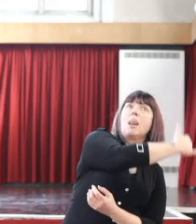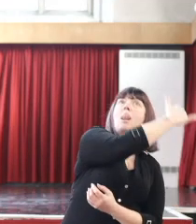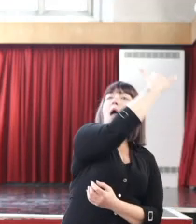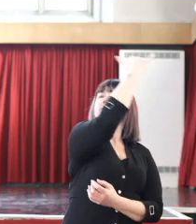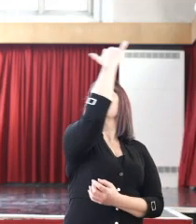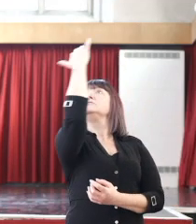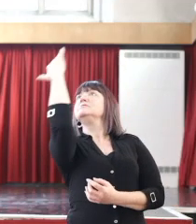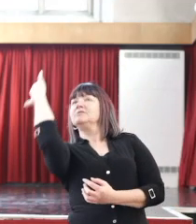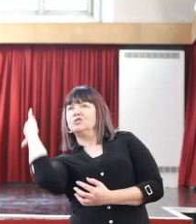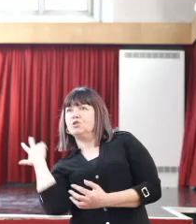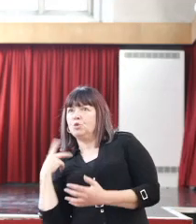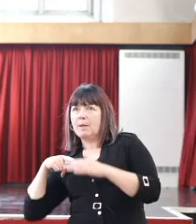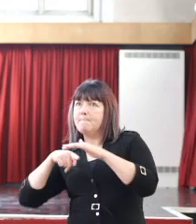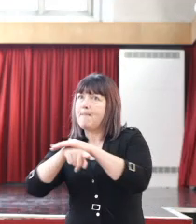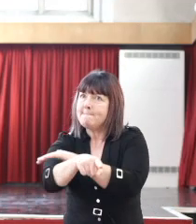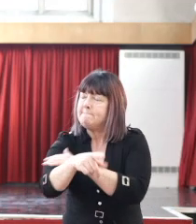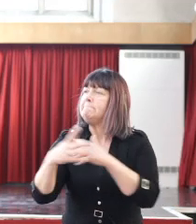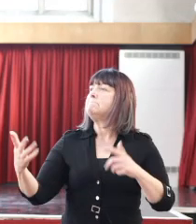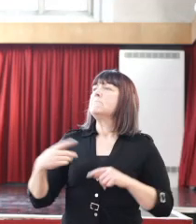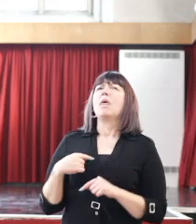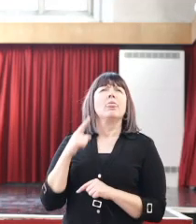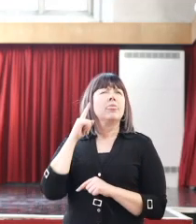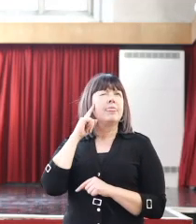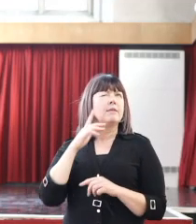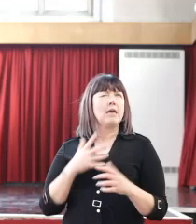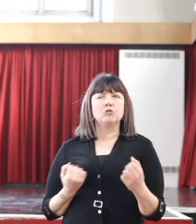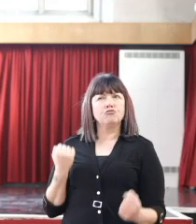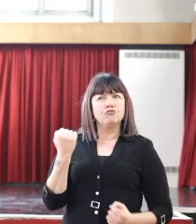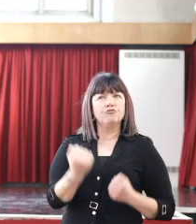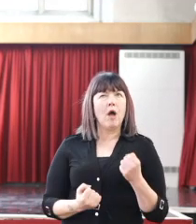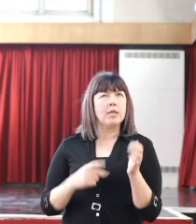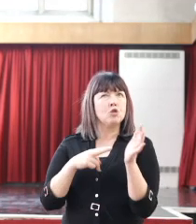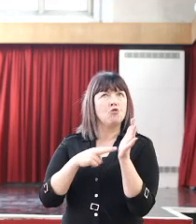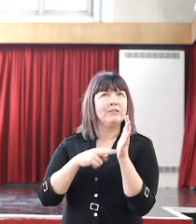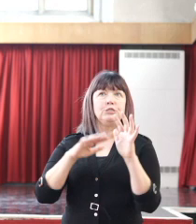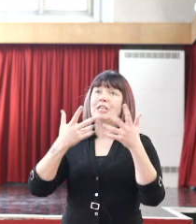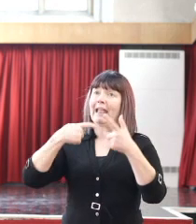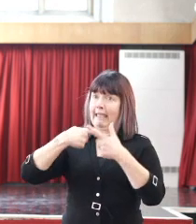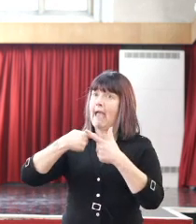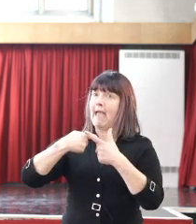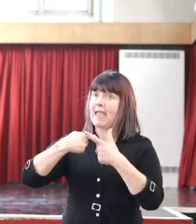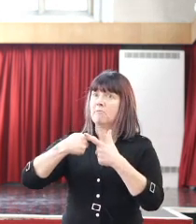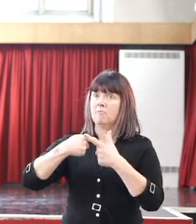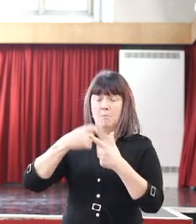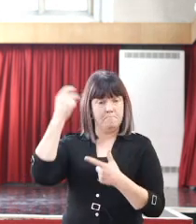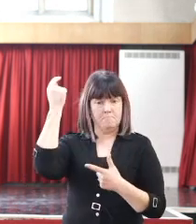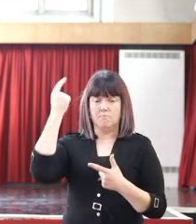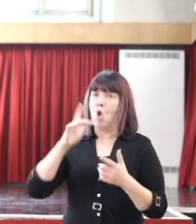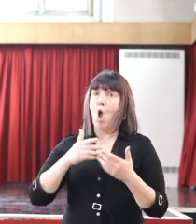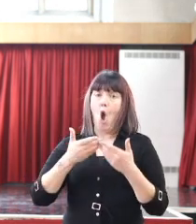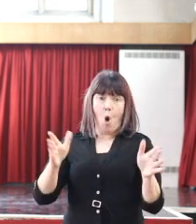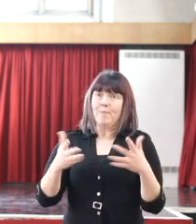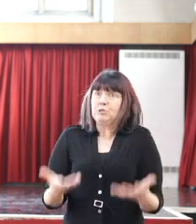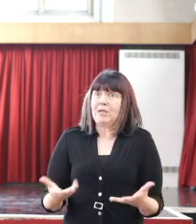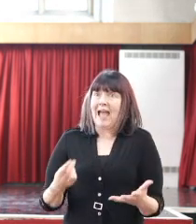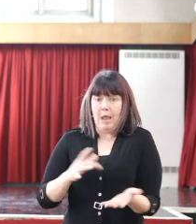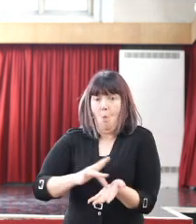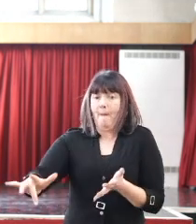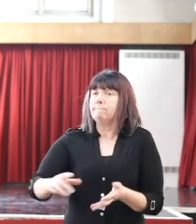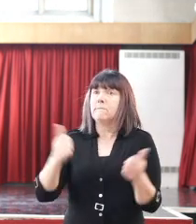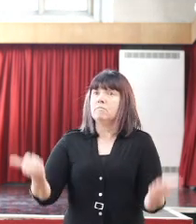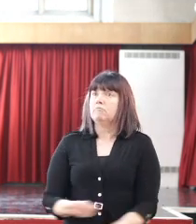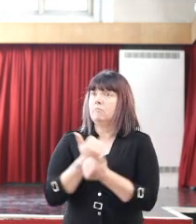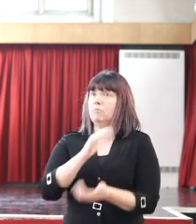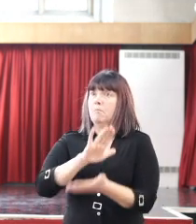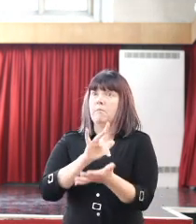Run Norwich 10K, which I believe has sold out today. The Open General has already sold out. So it opened today and